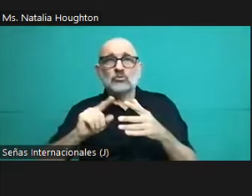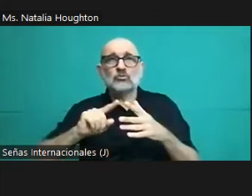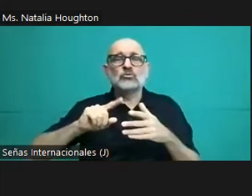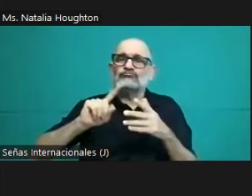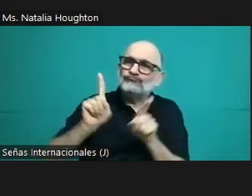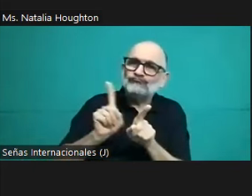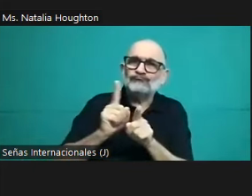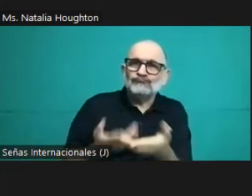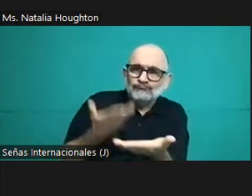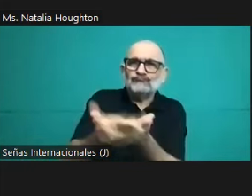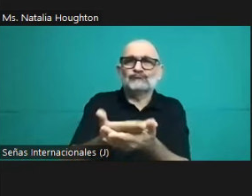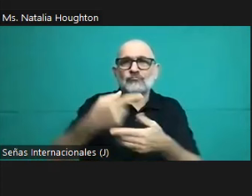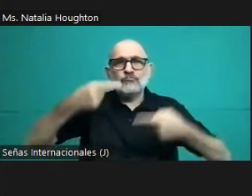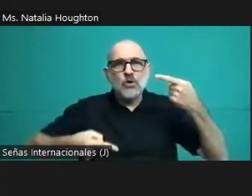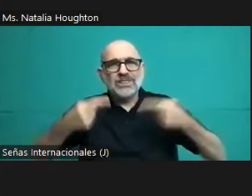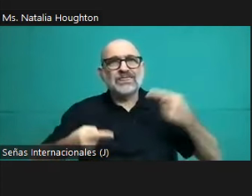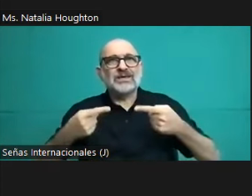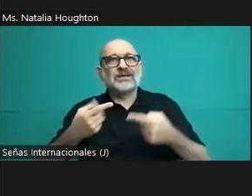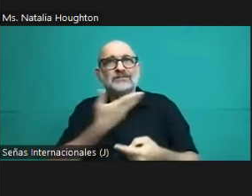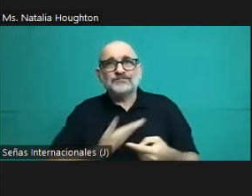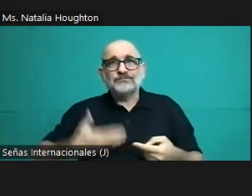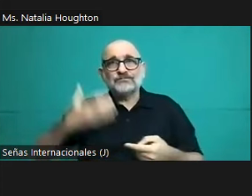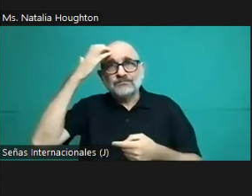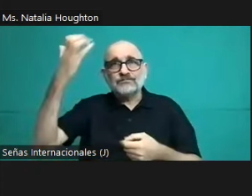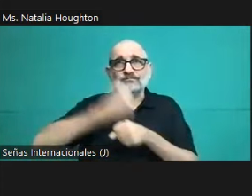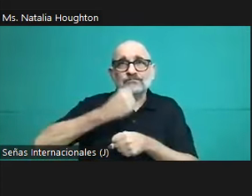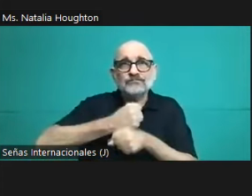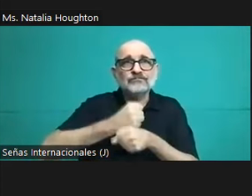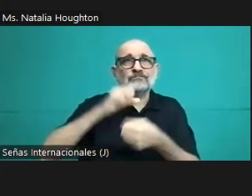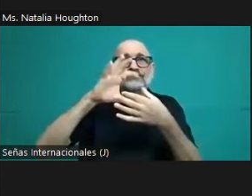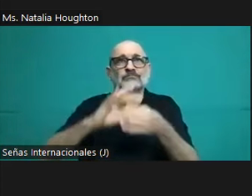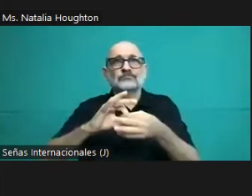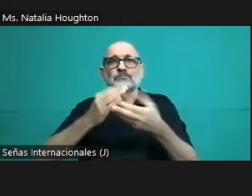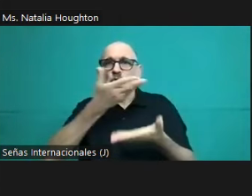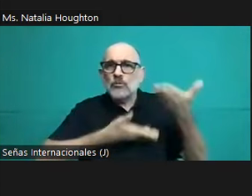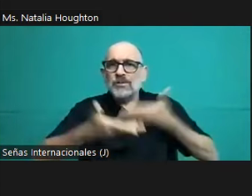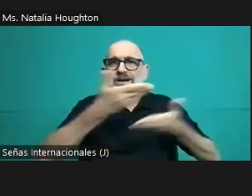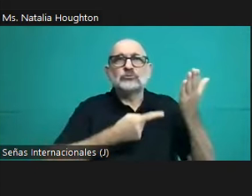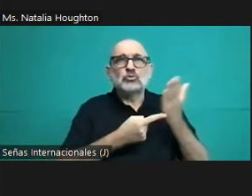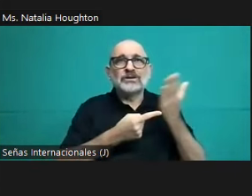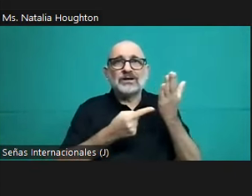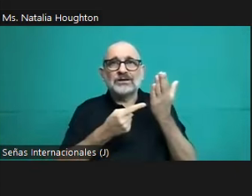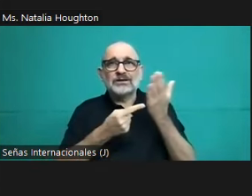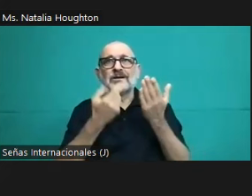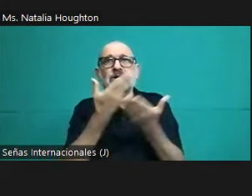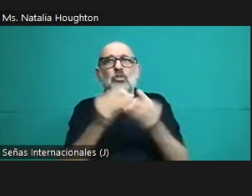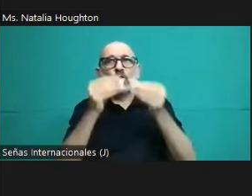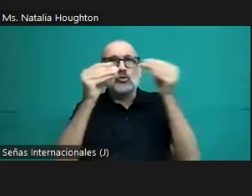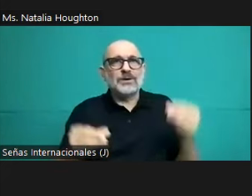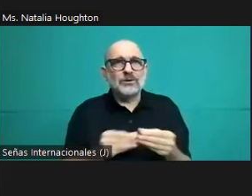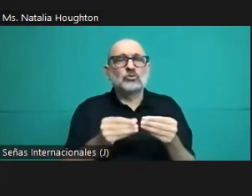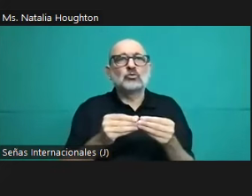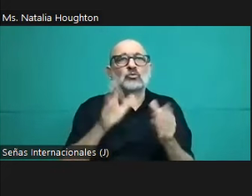and conceptual frameworks that delimit to the Pan American Health Organization and our unit in particular. I cannot